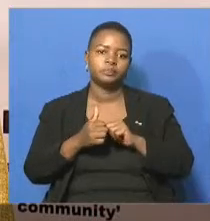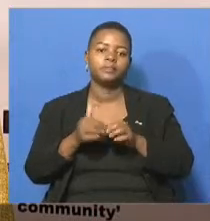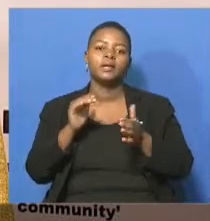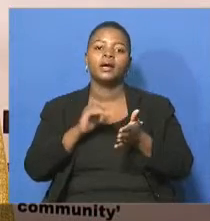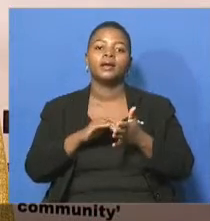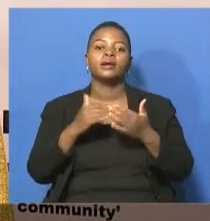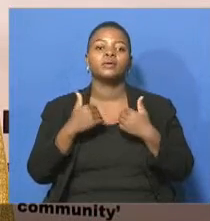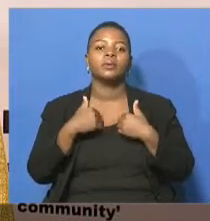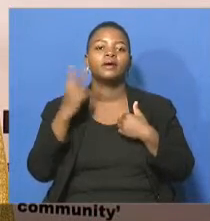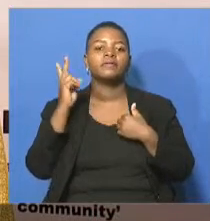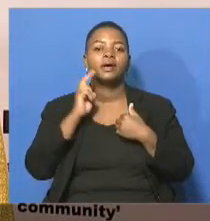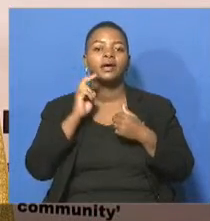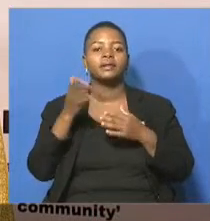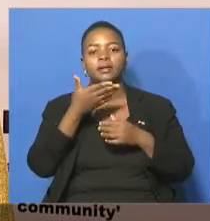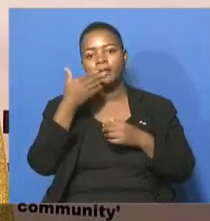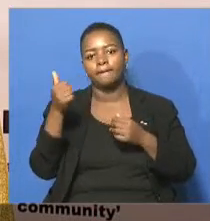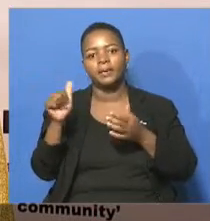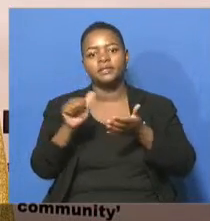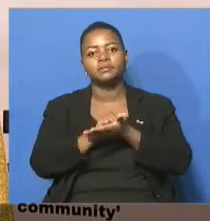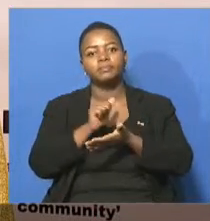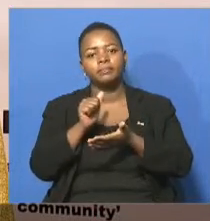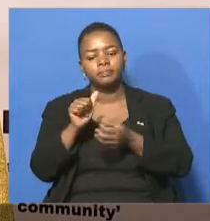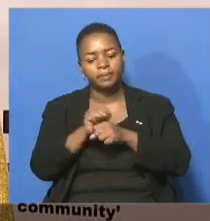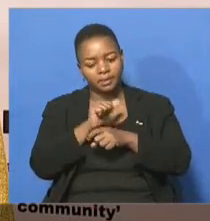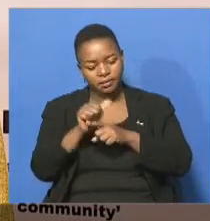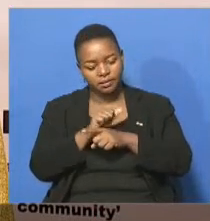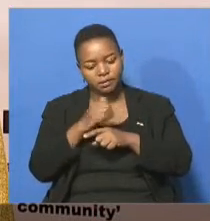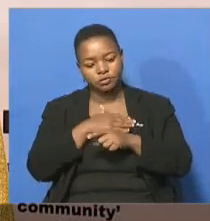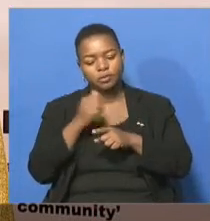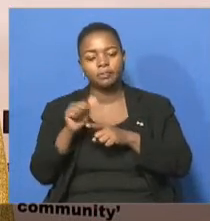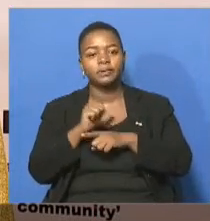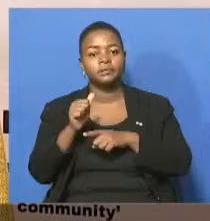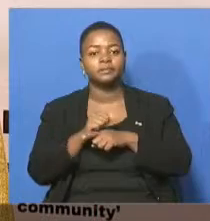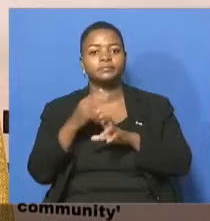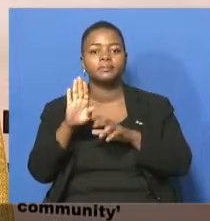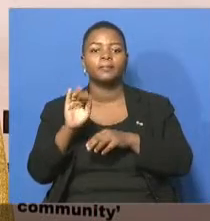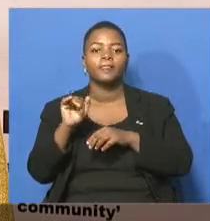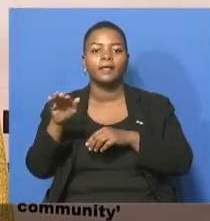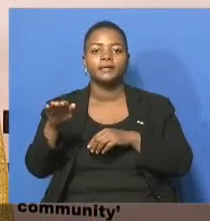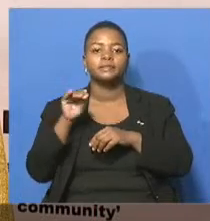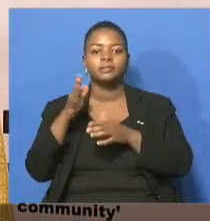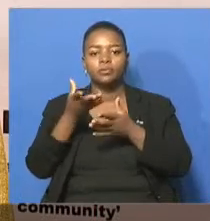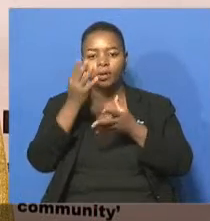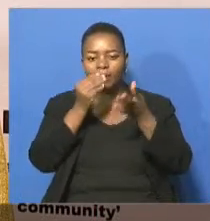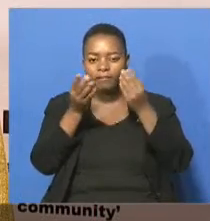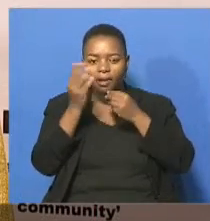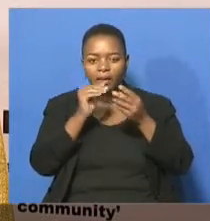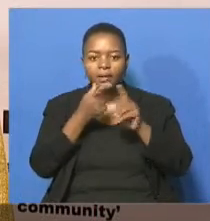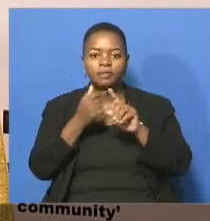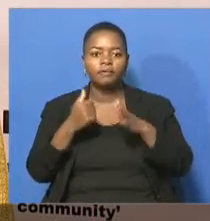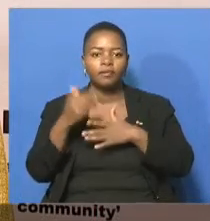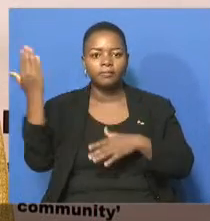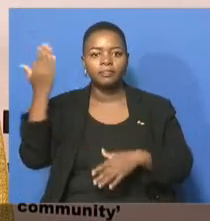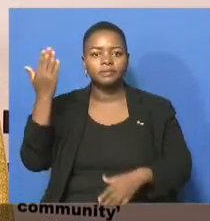re hutule best practices maka ba Zimbabwe. Some lessons that we have picked from that